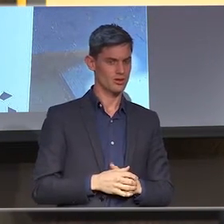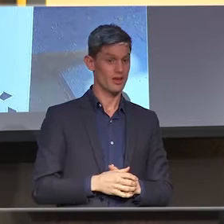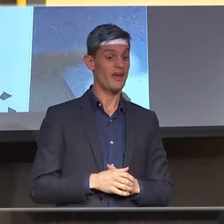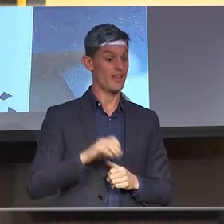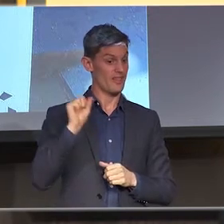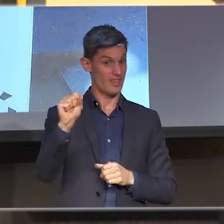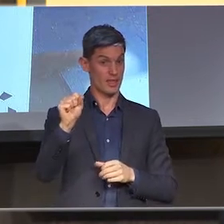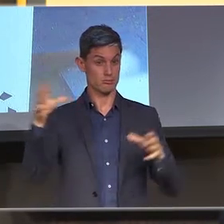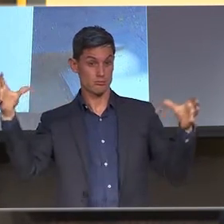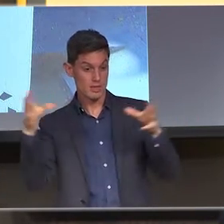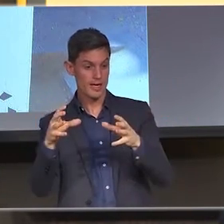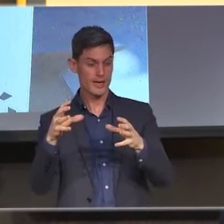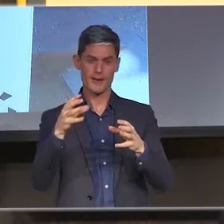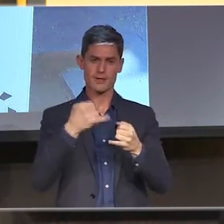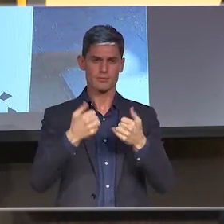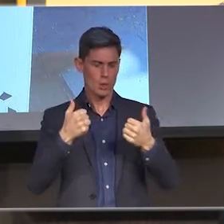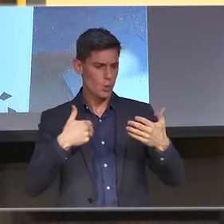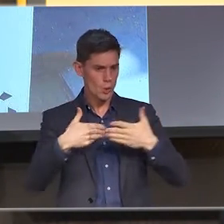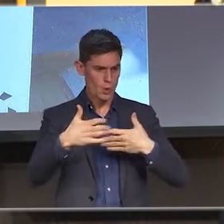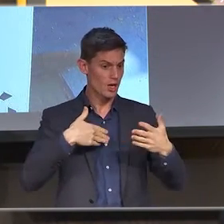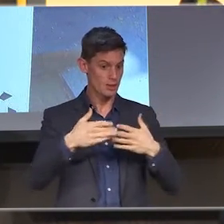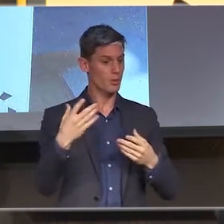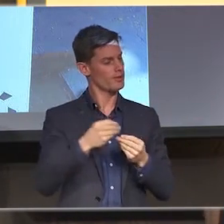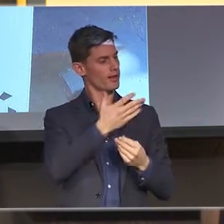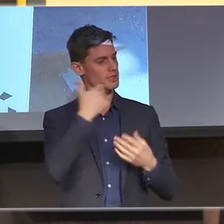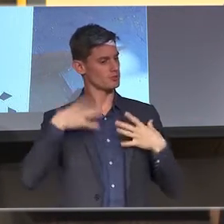rally in a very dignified, well-dressed fashion, I might add.